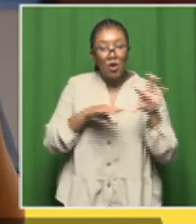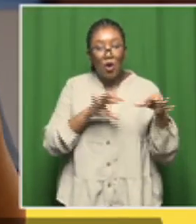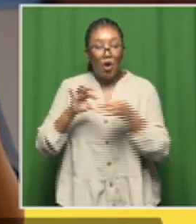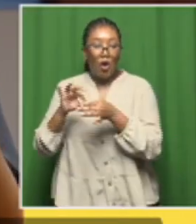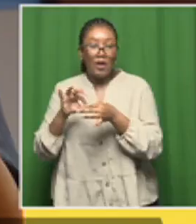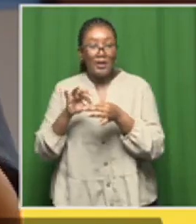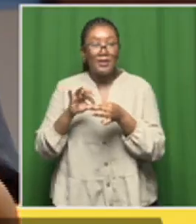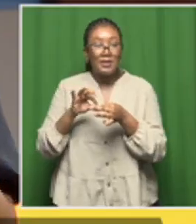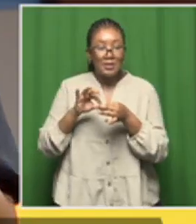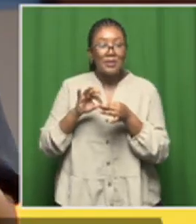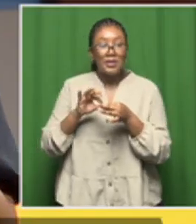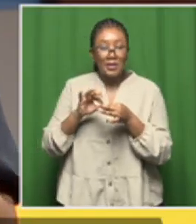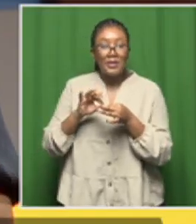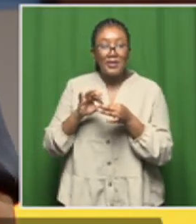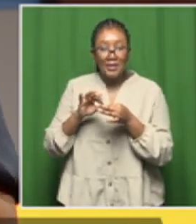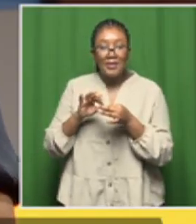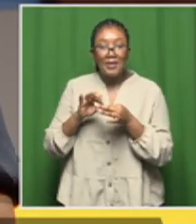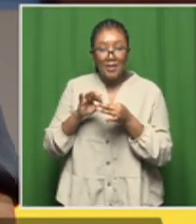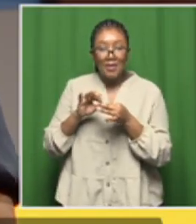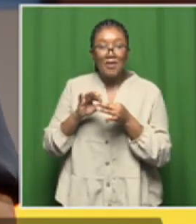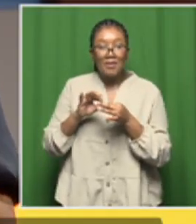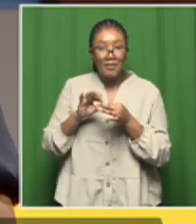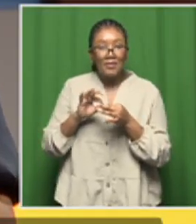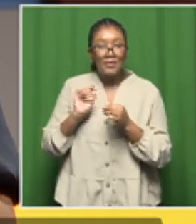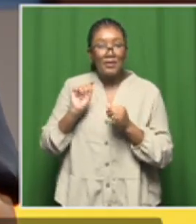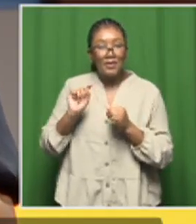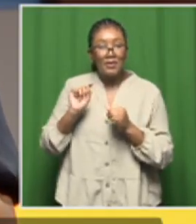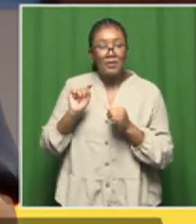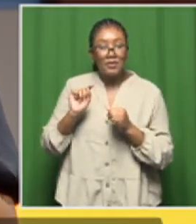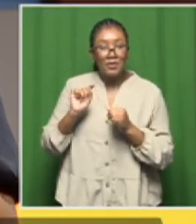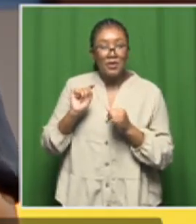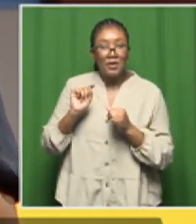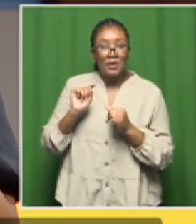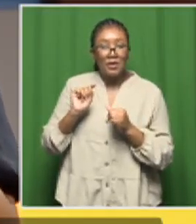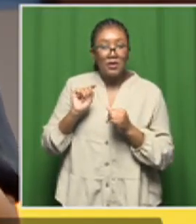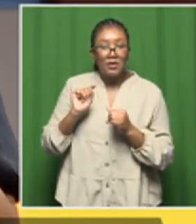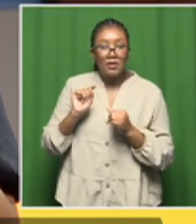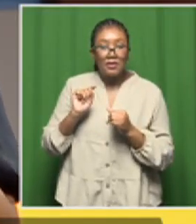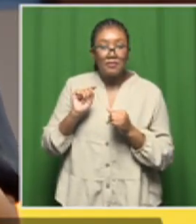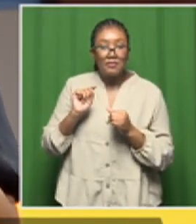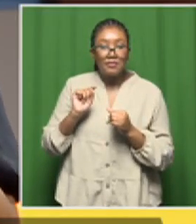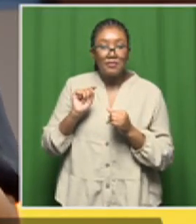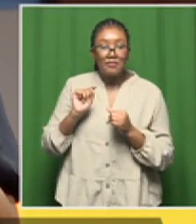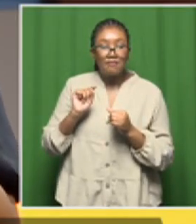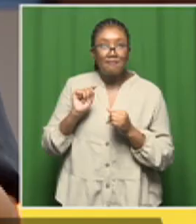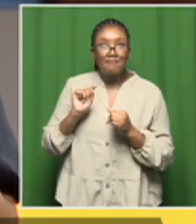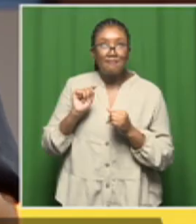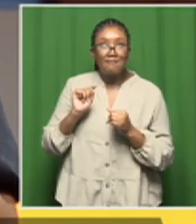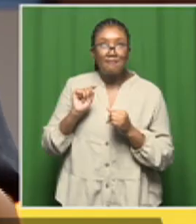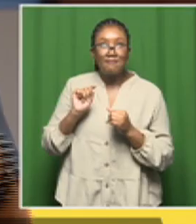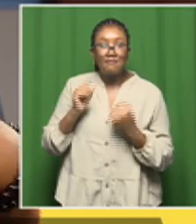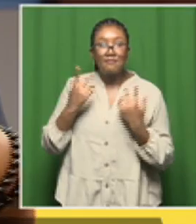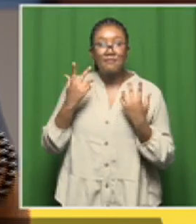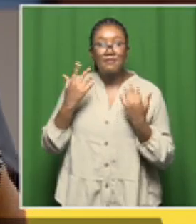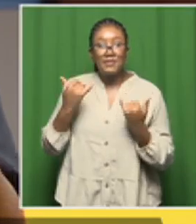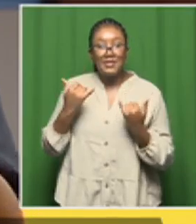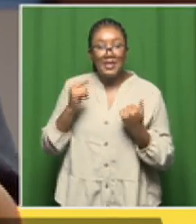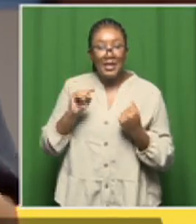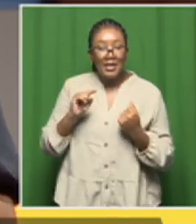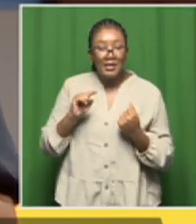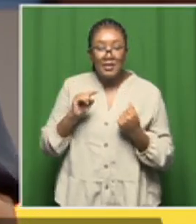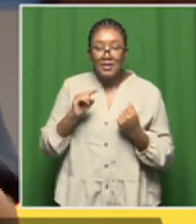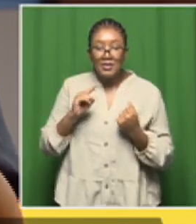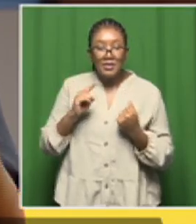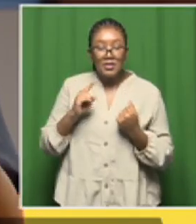that I started to join together as I was working with it. It is a sacred space,